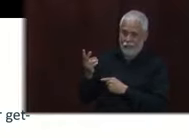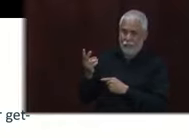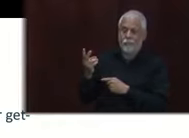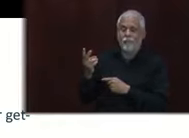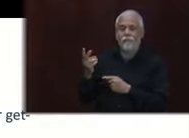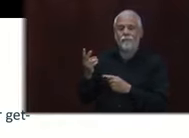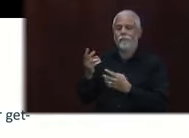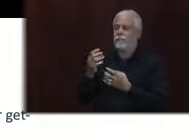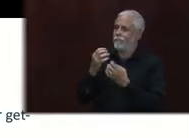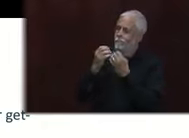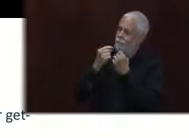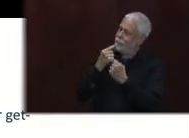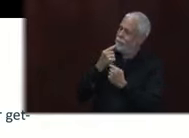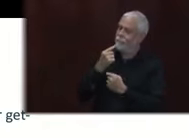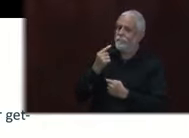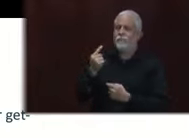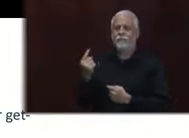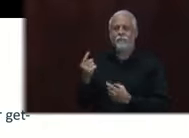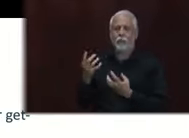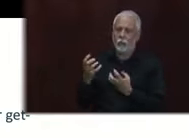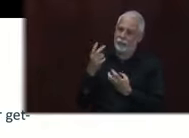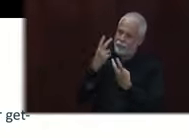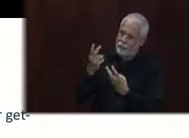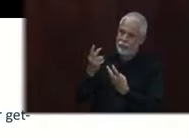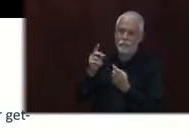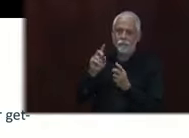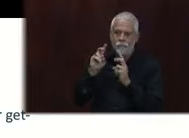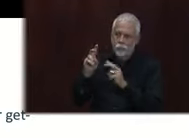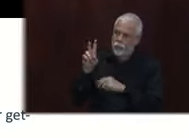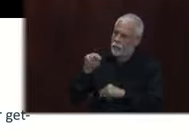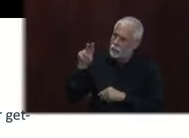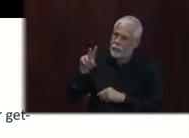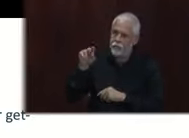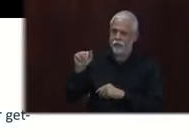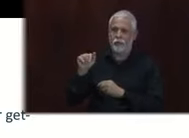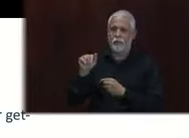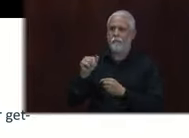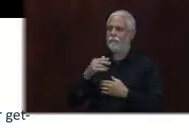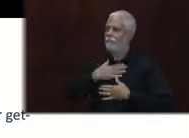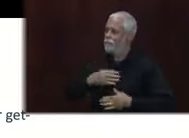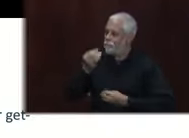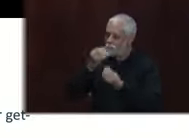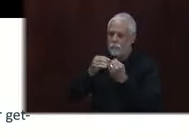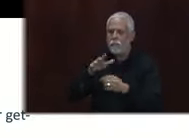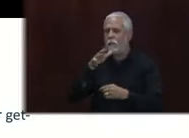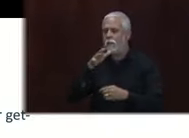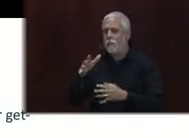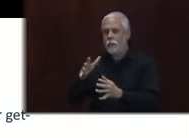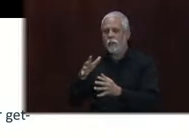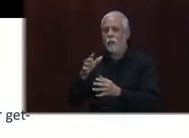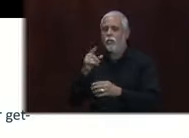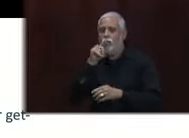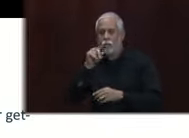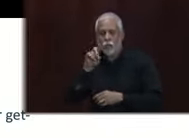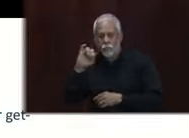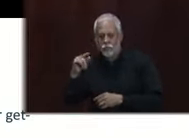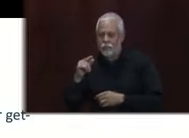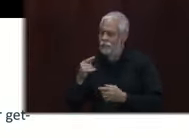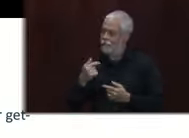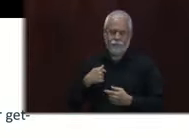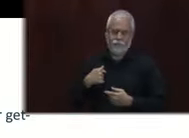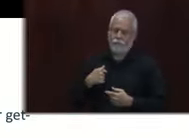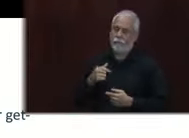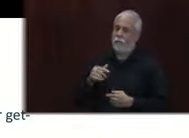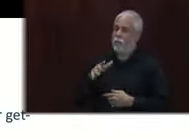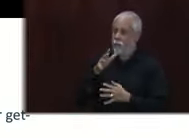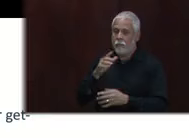as I would love to see her and travel to Virginia and enjoy her chicken and dumplings, I will not be going. She is